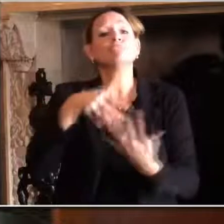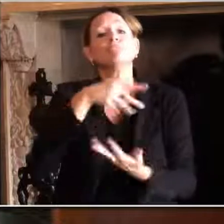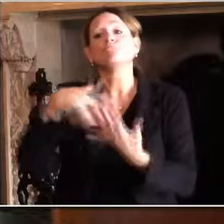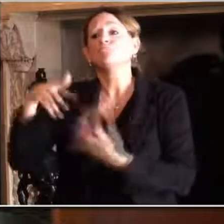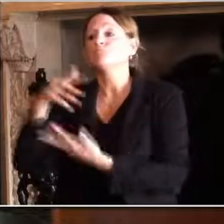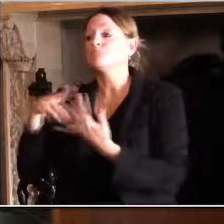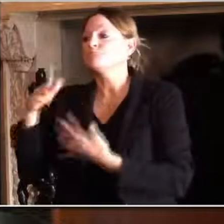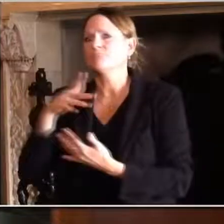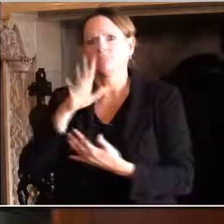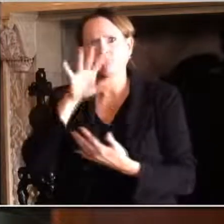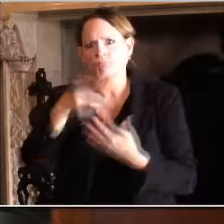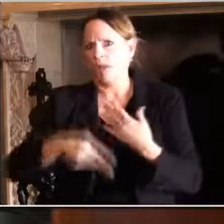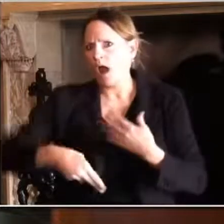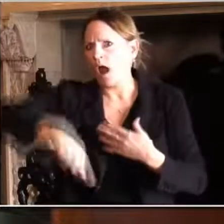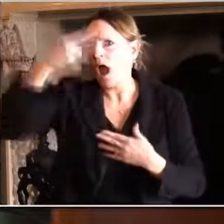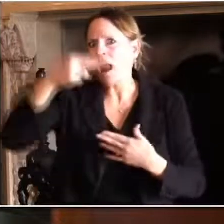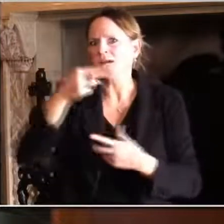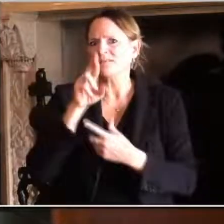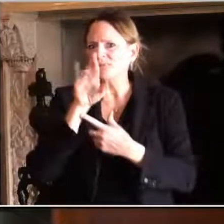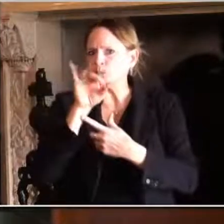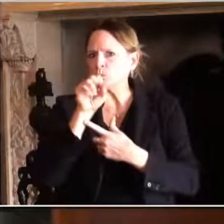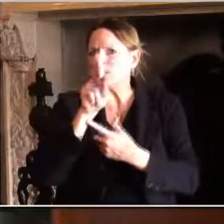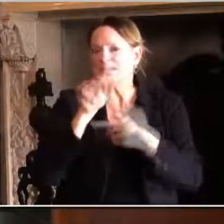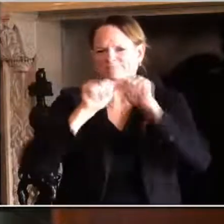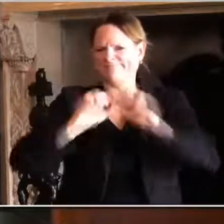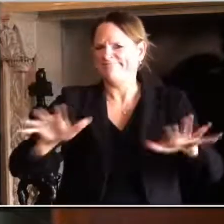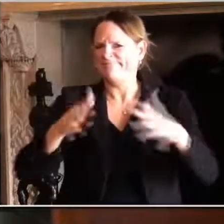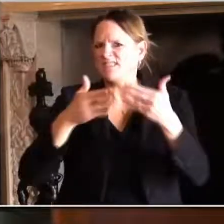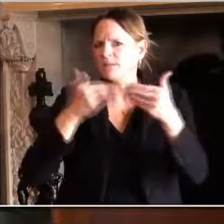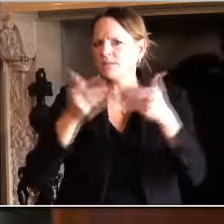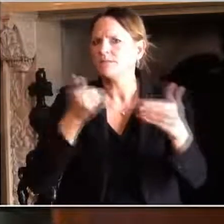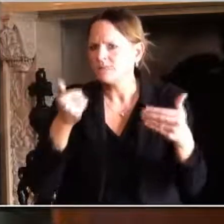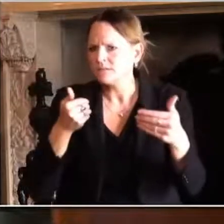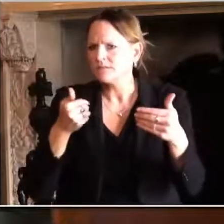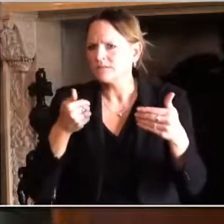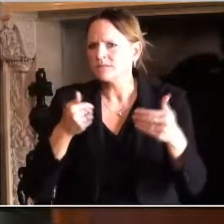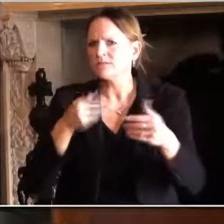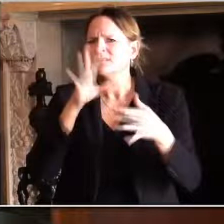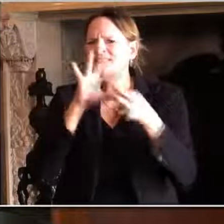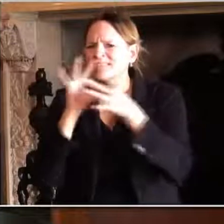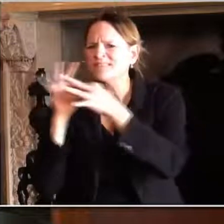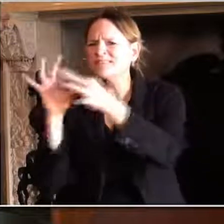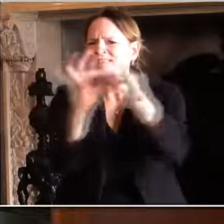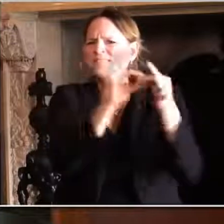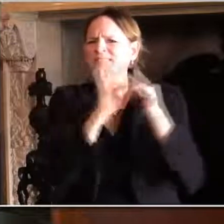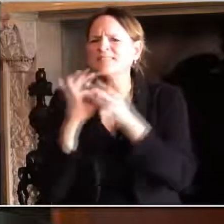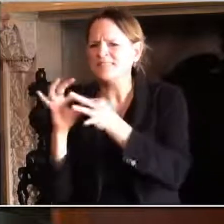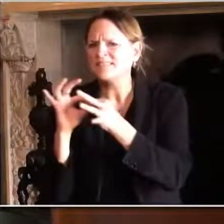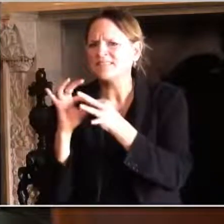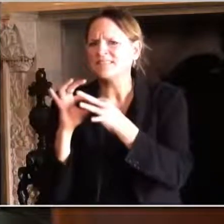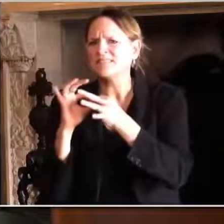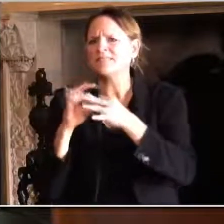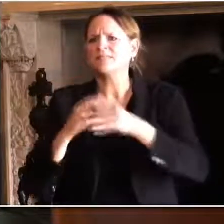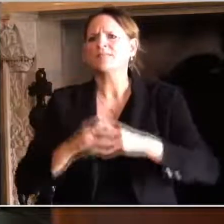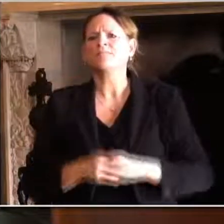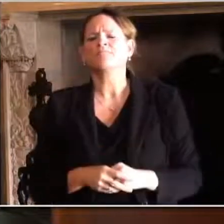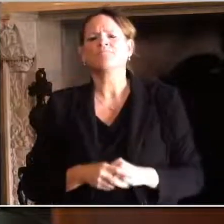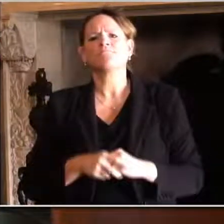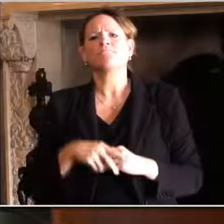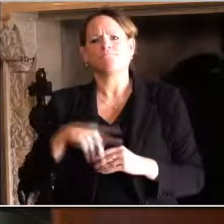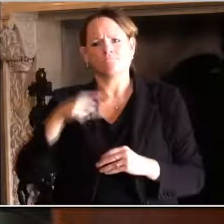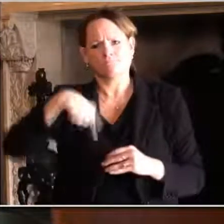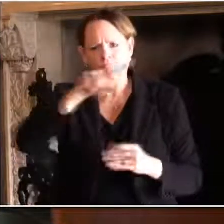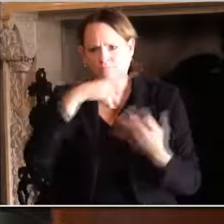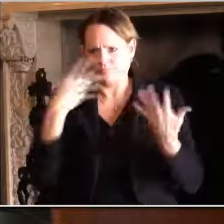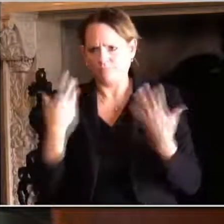high unless everyone takes precautions together. Between the data showing Wisconsin's community spread and